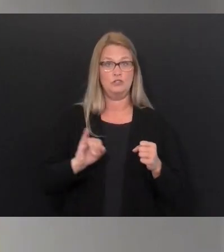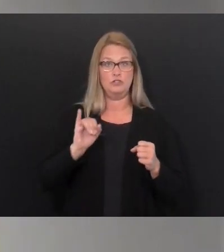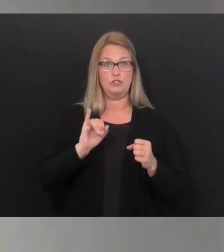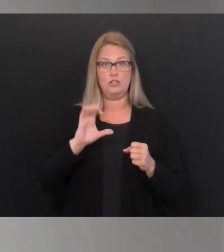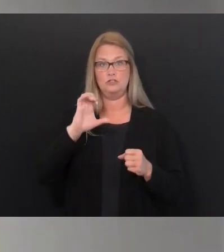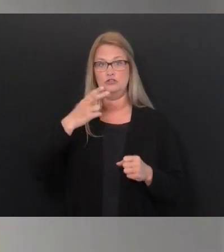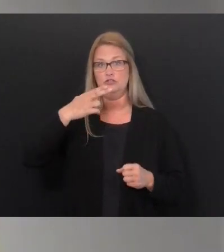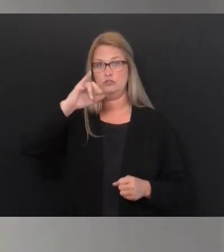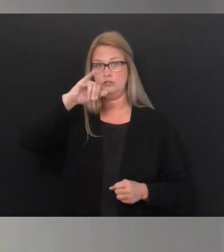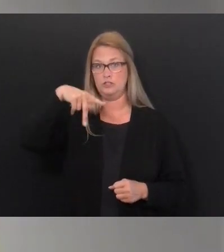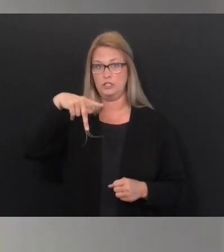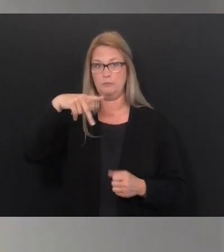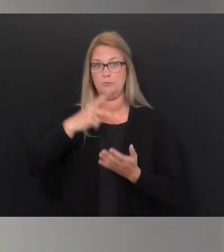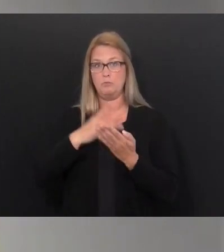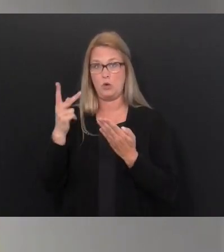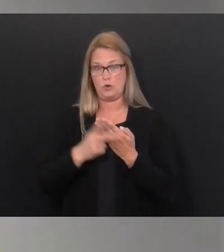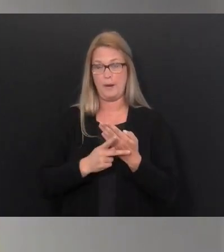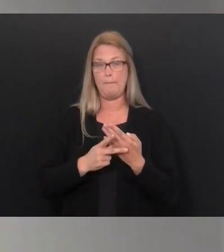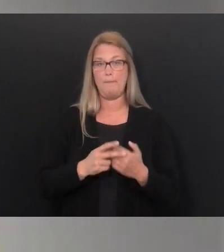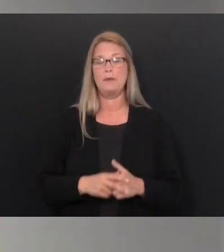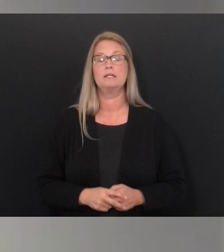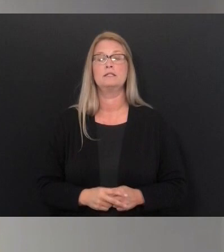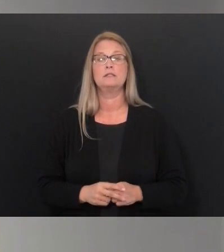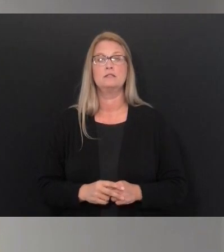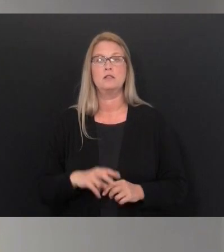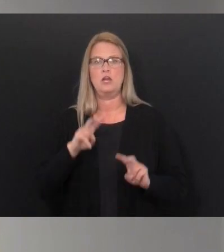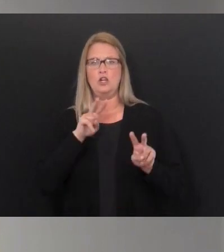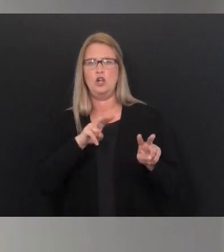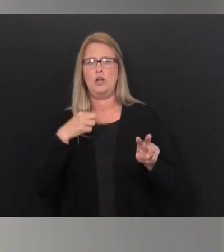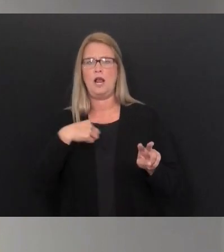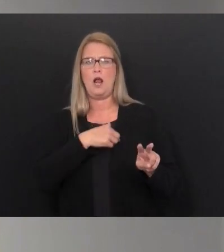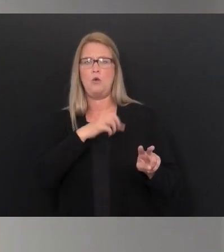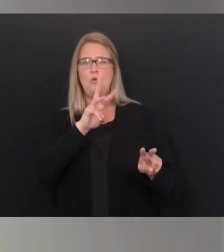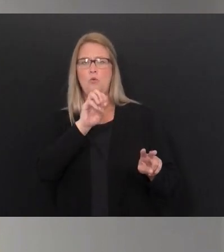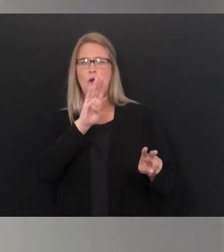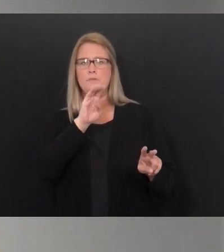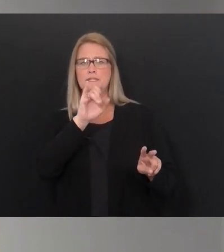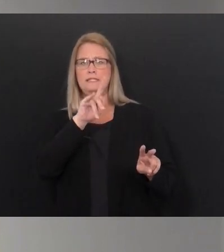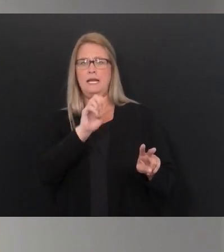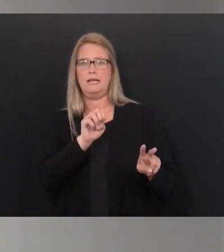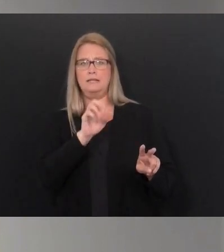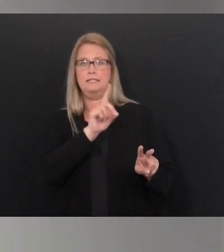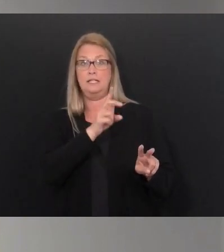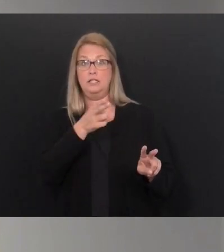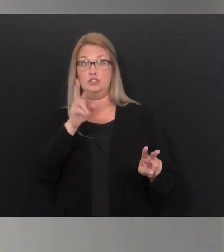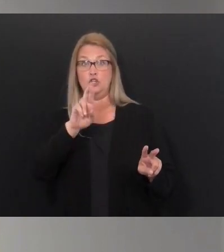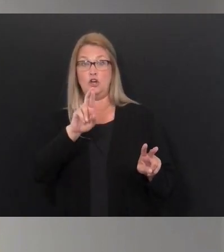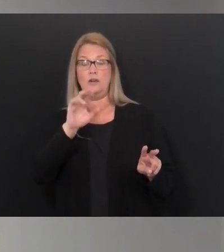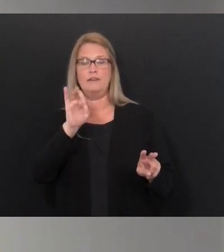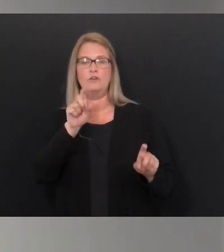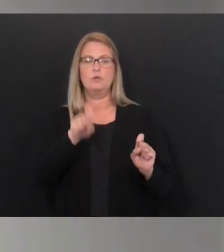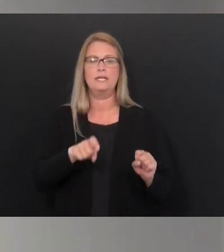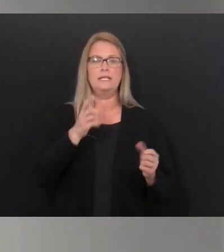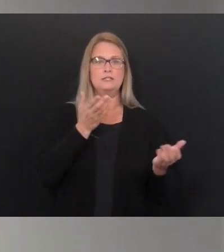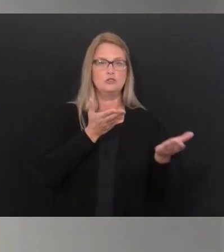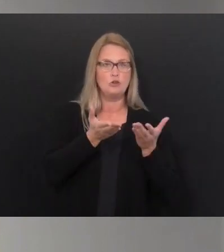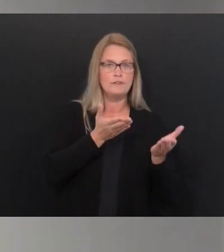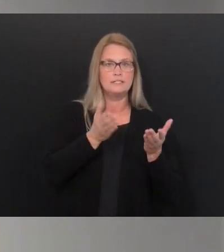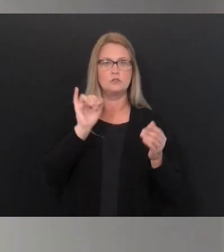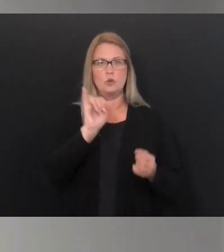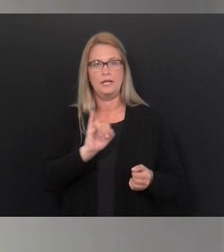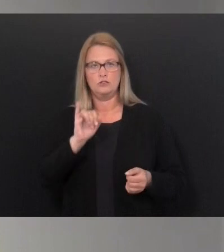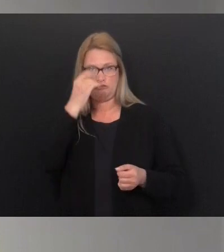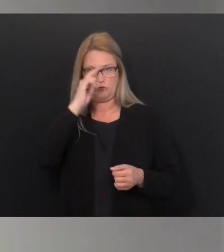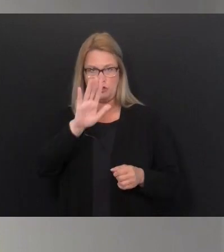program. Please look at our website online if you need services or insurance coverage for your